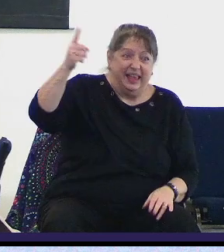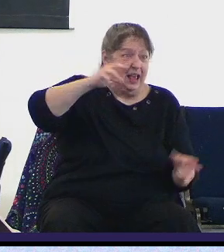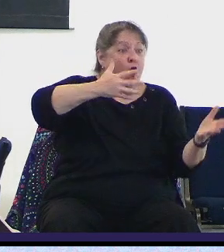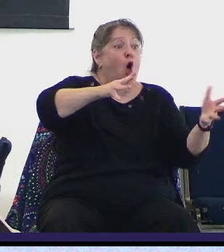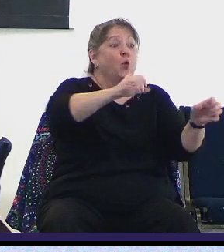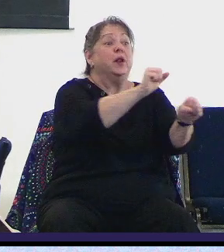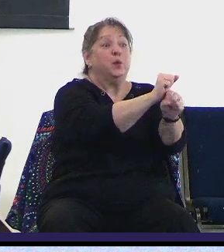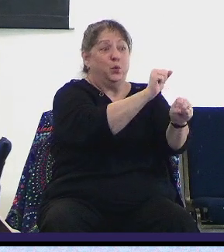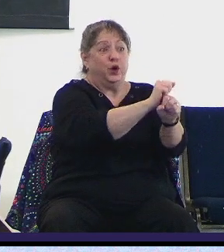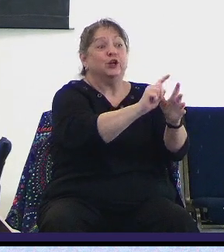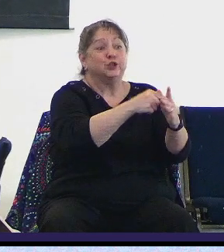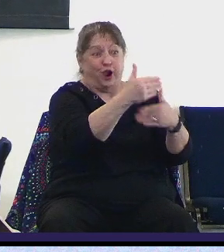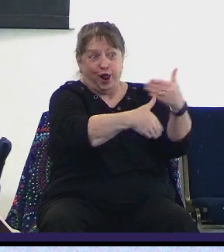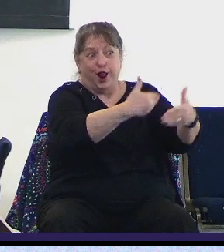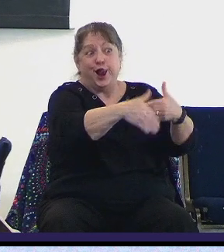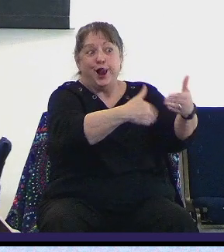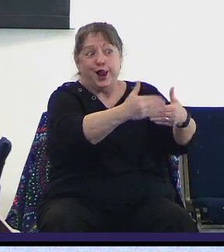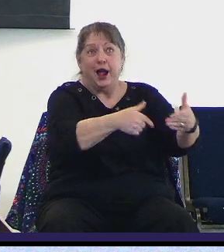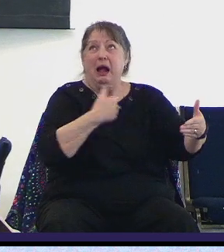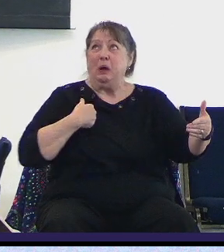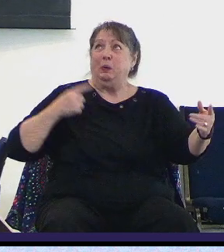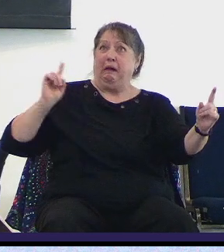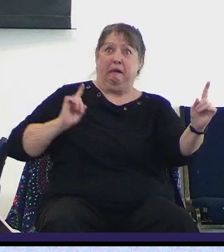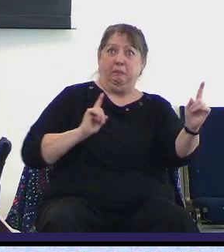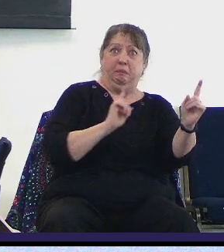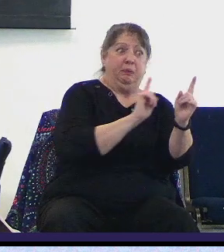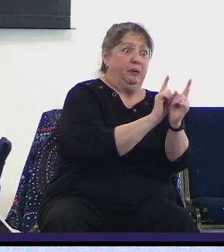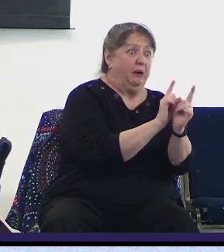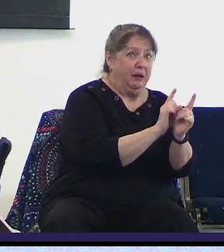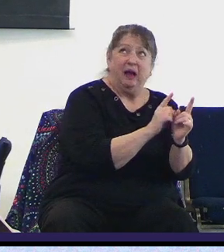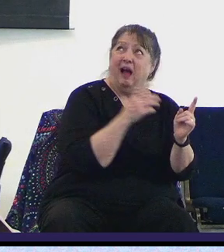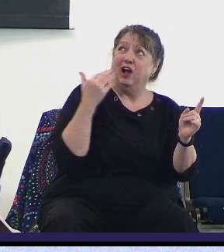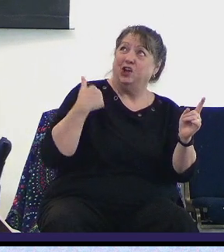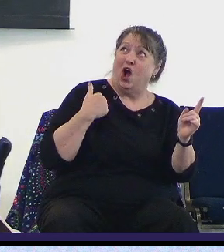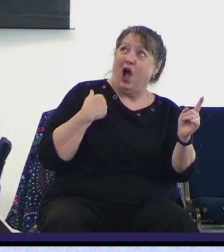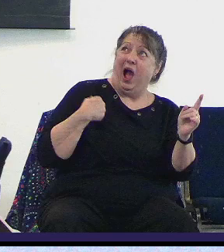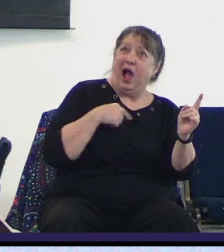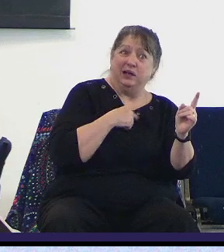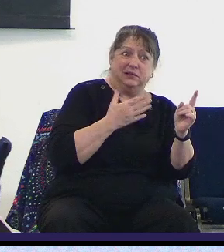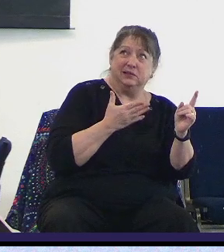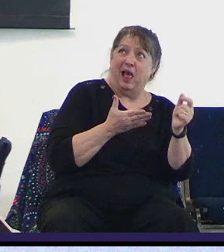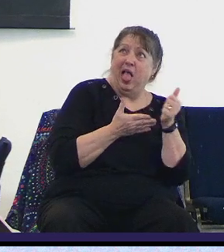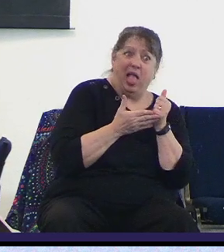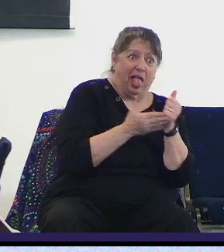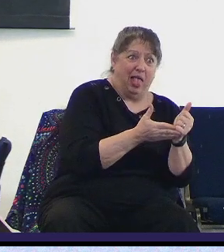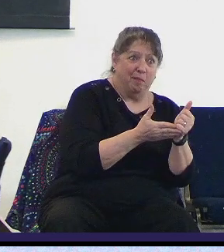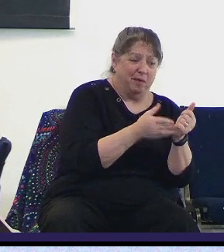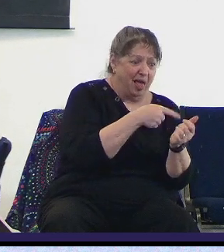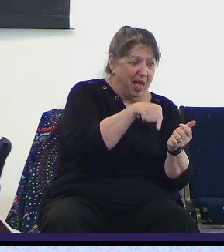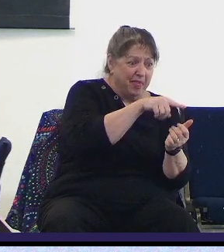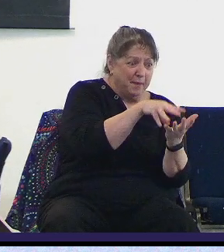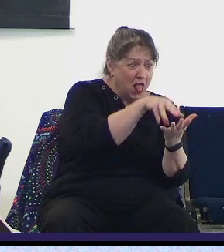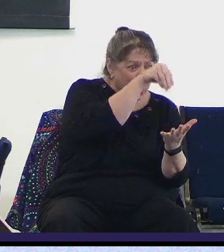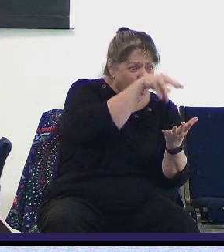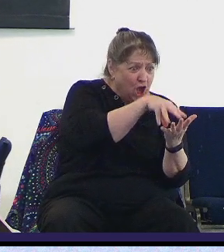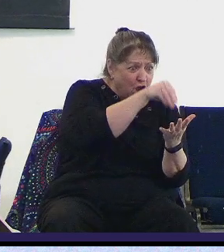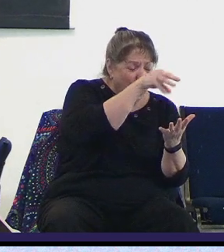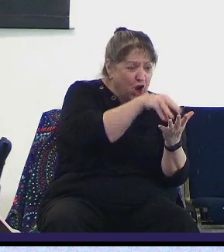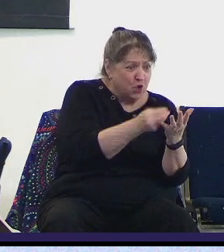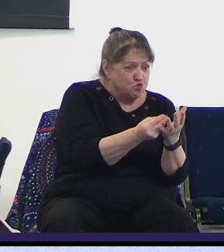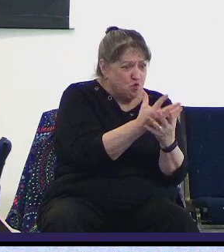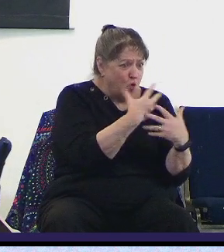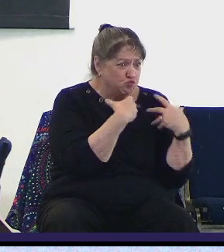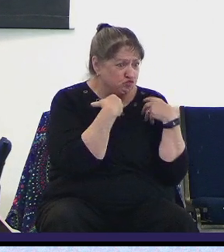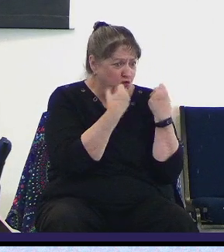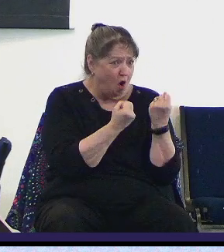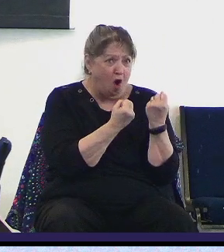converted, and now Jesus is calling us to help them become strong, vibrant Christians, discipling them, or whether they